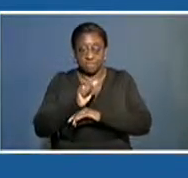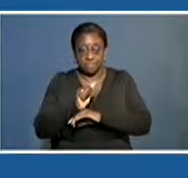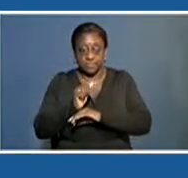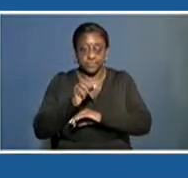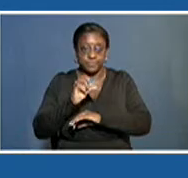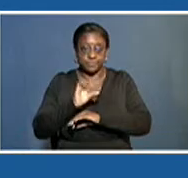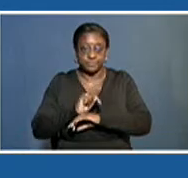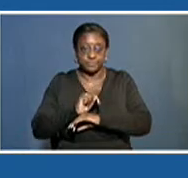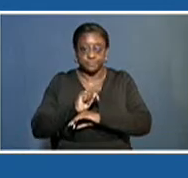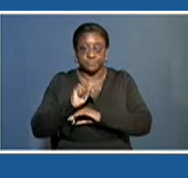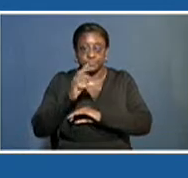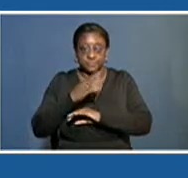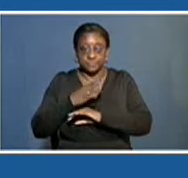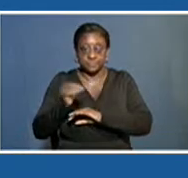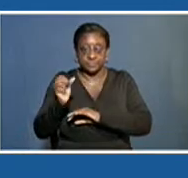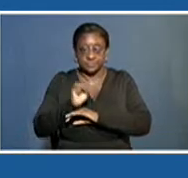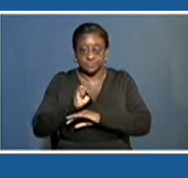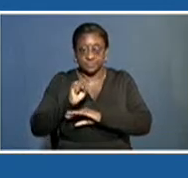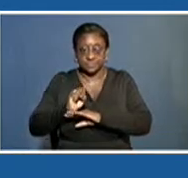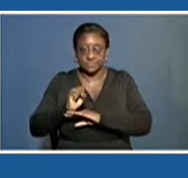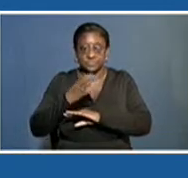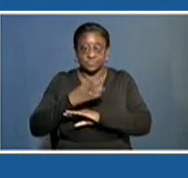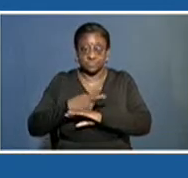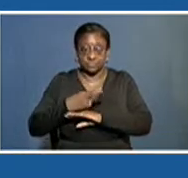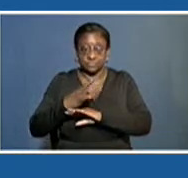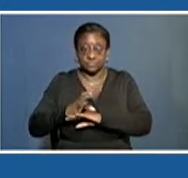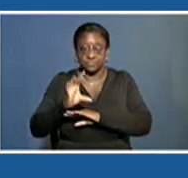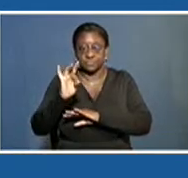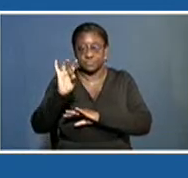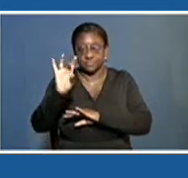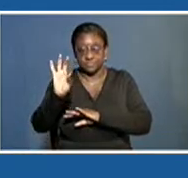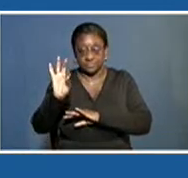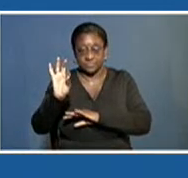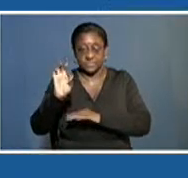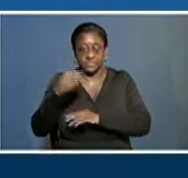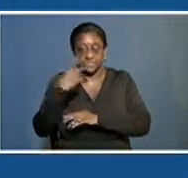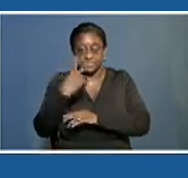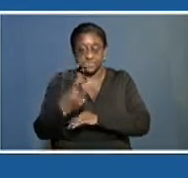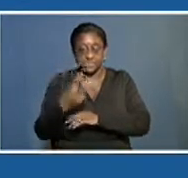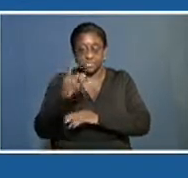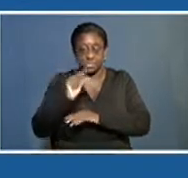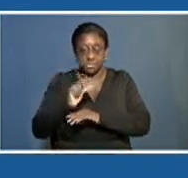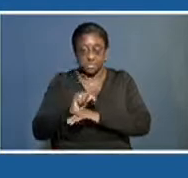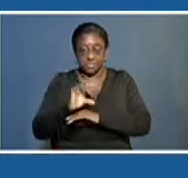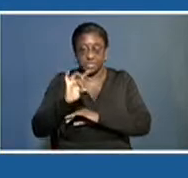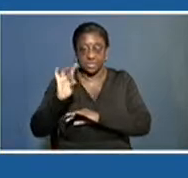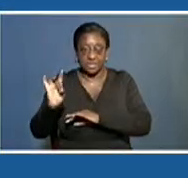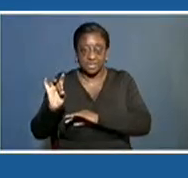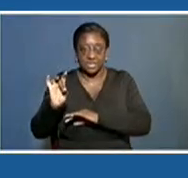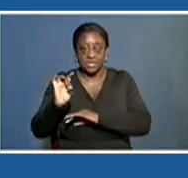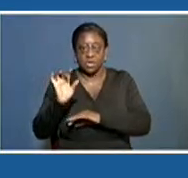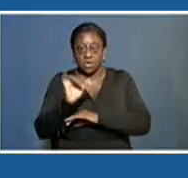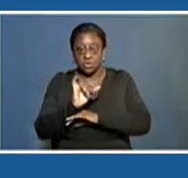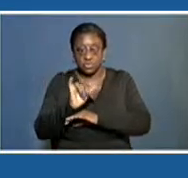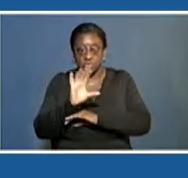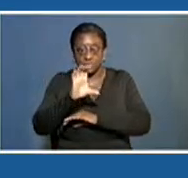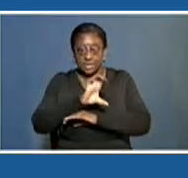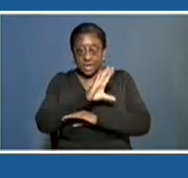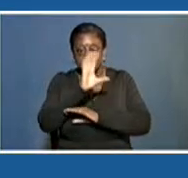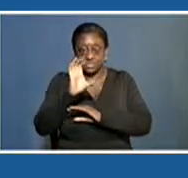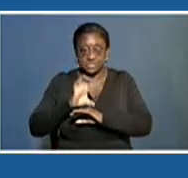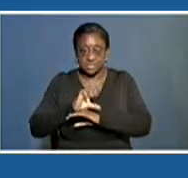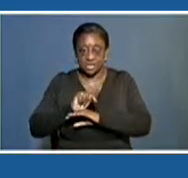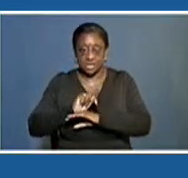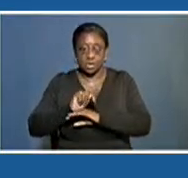in Otterstown, Cadalum, San Salvador, and Rum Key. Georgetown, Exuma, 88. 88s in Rygat Island, Clownstown,